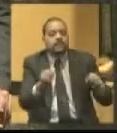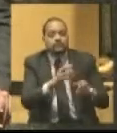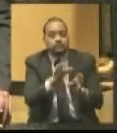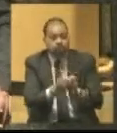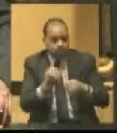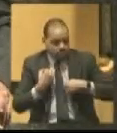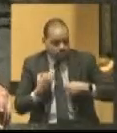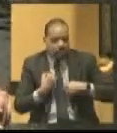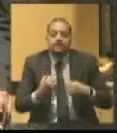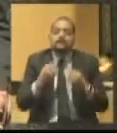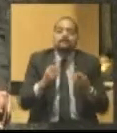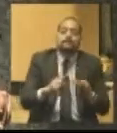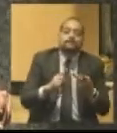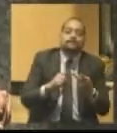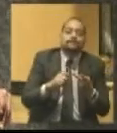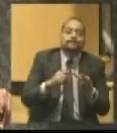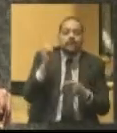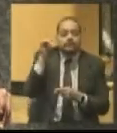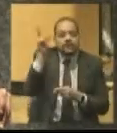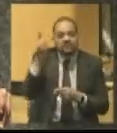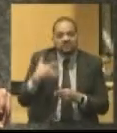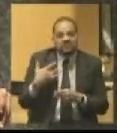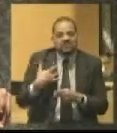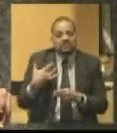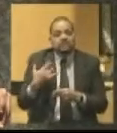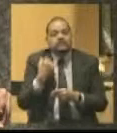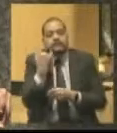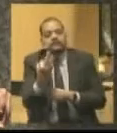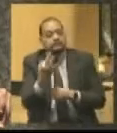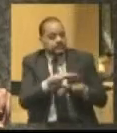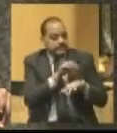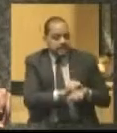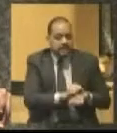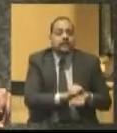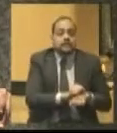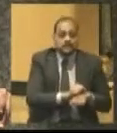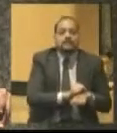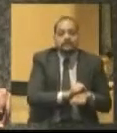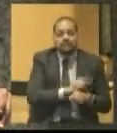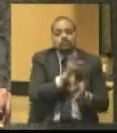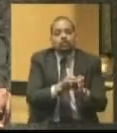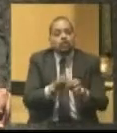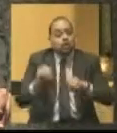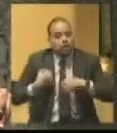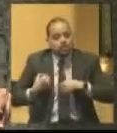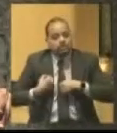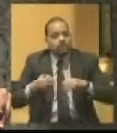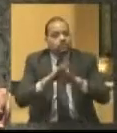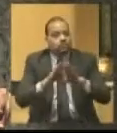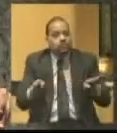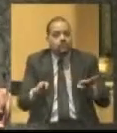that that service to the Union Army ensured that a soldier who had been a slave could never be re-enslaved. Remember Trumbull's